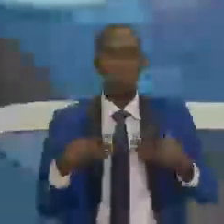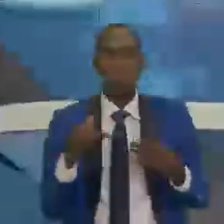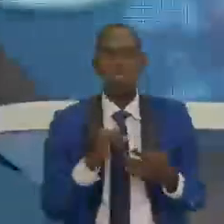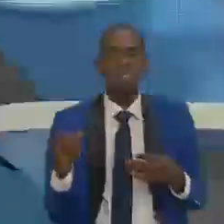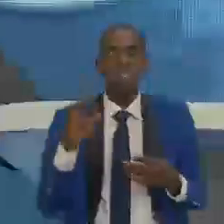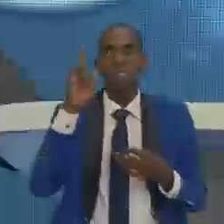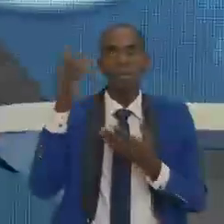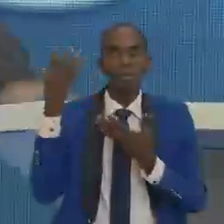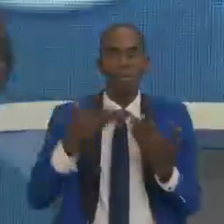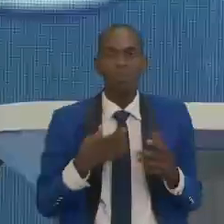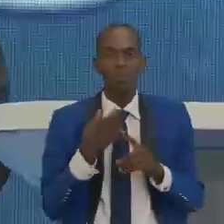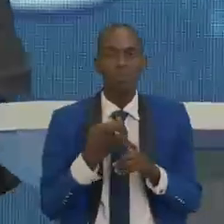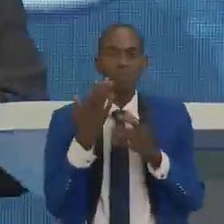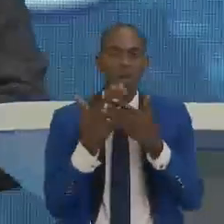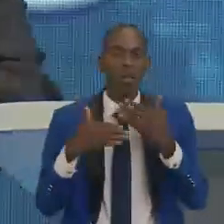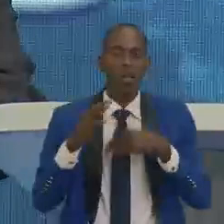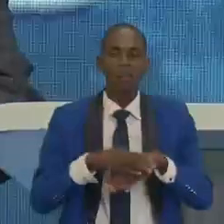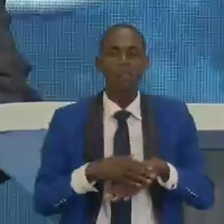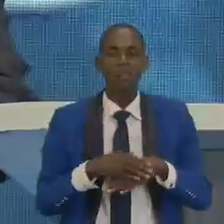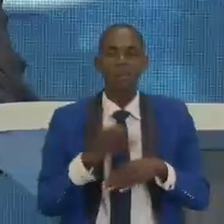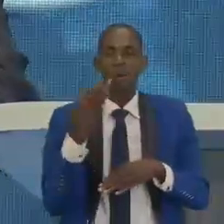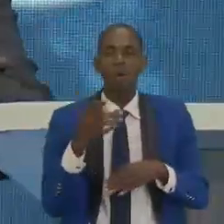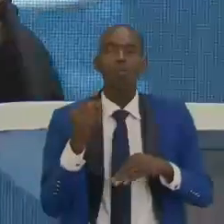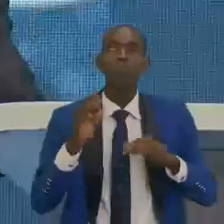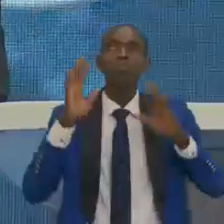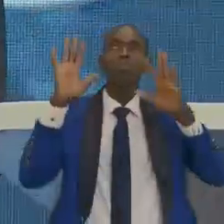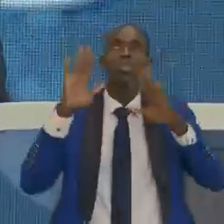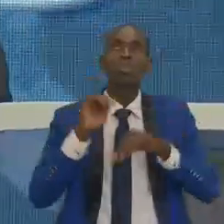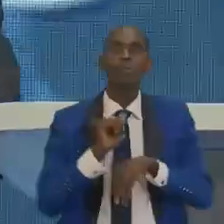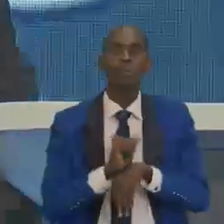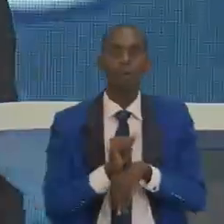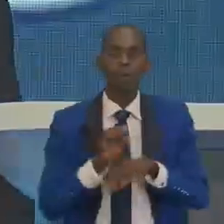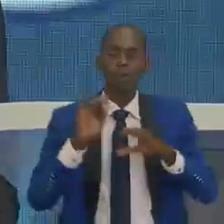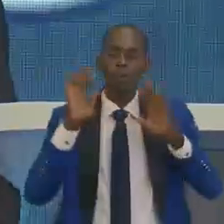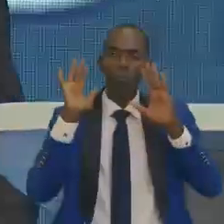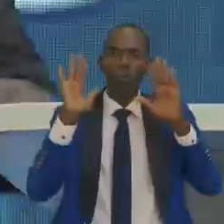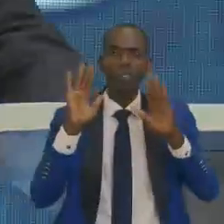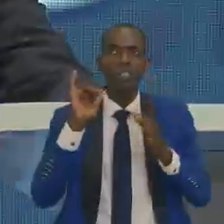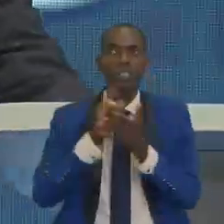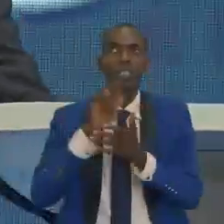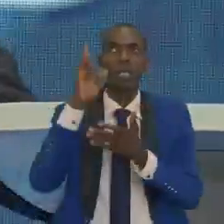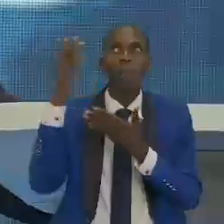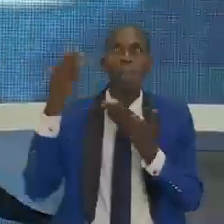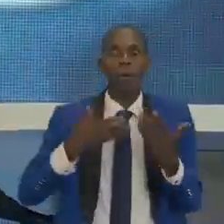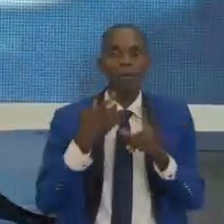heaven. Of the miracles and the wonders he brought from heaven.